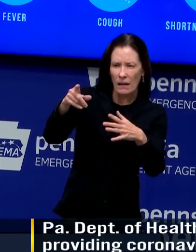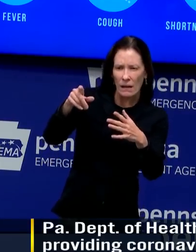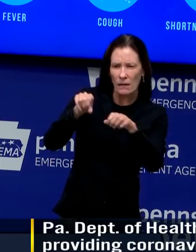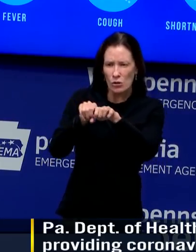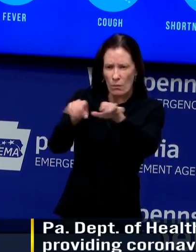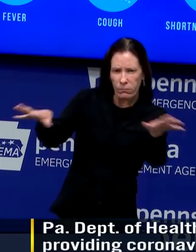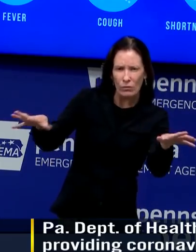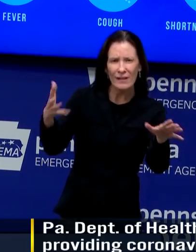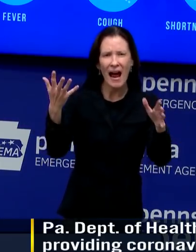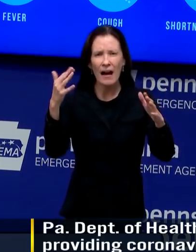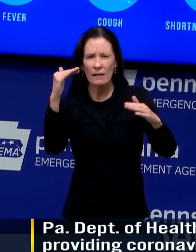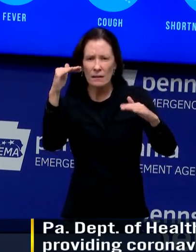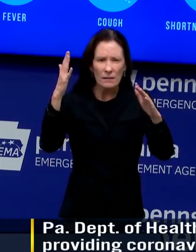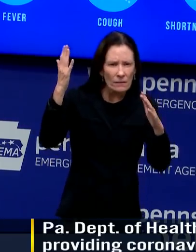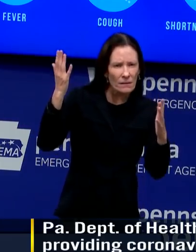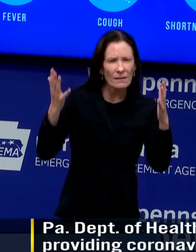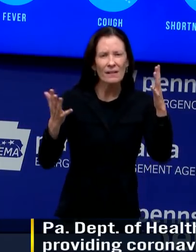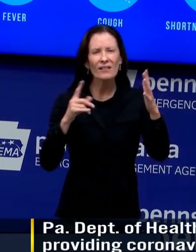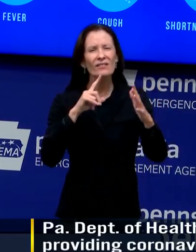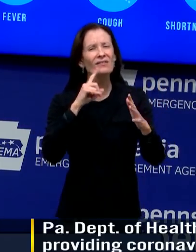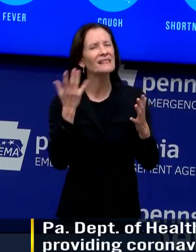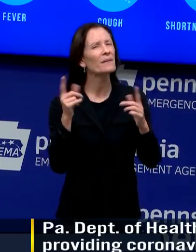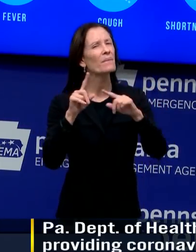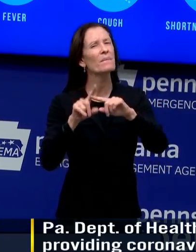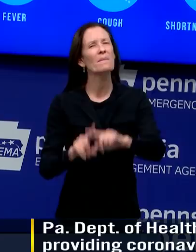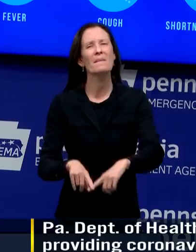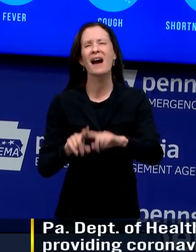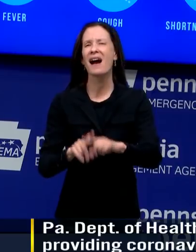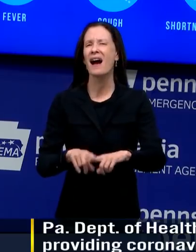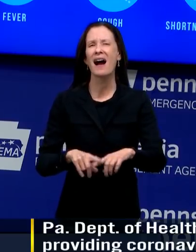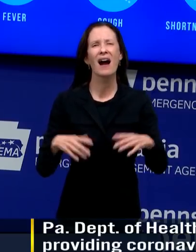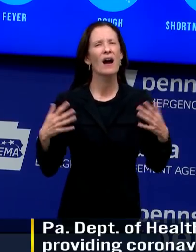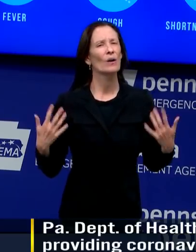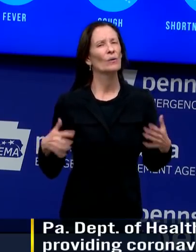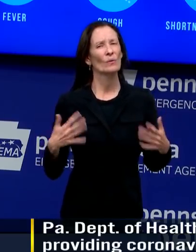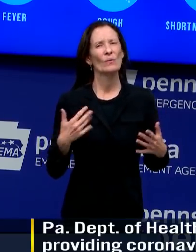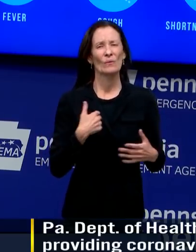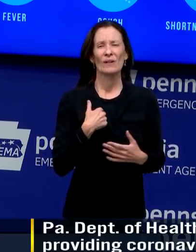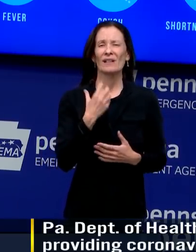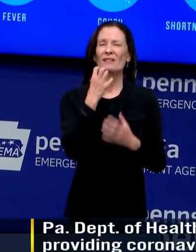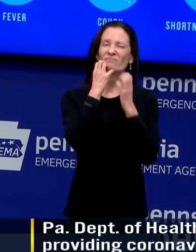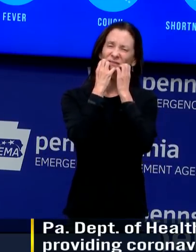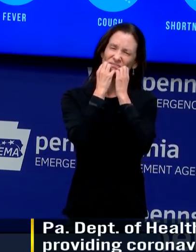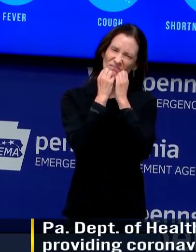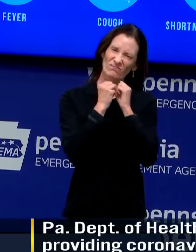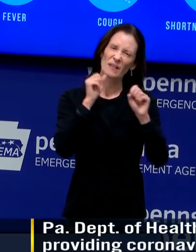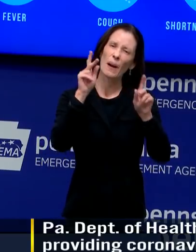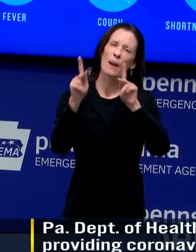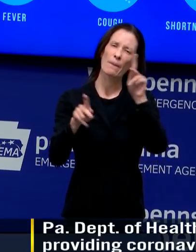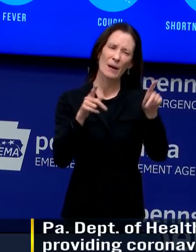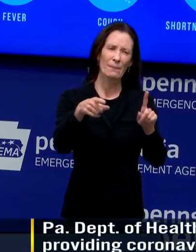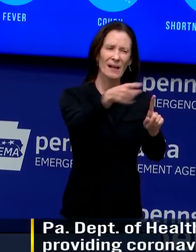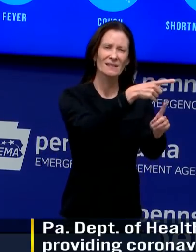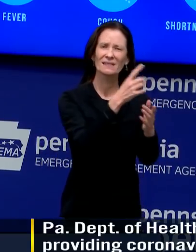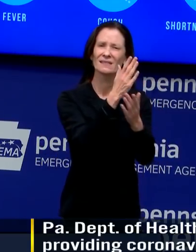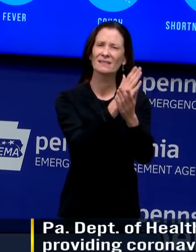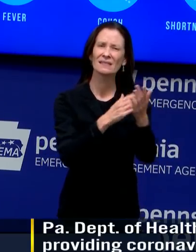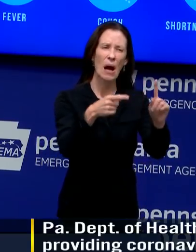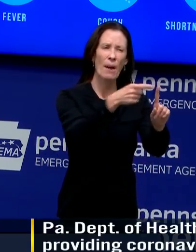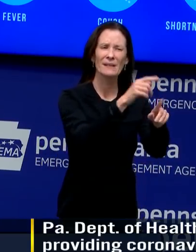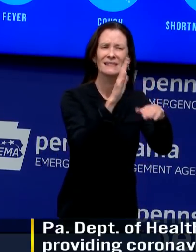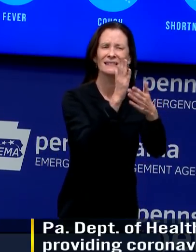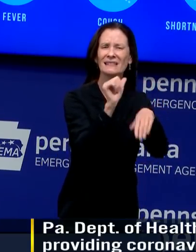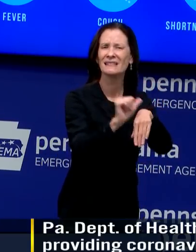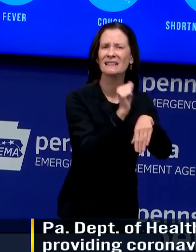vulnerable. But it will take continued help and support from everyone. You know, on Friday, we are going to reach the 7-week